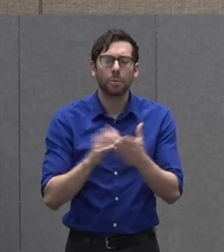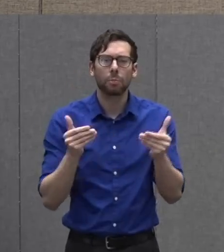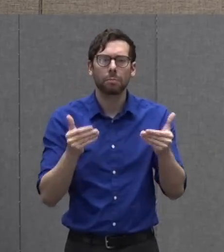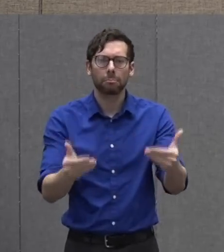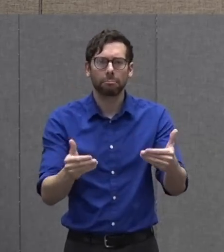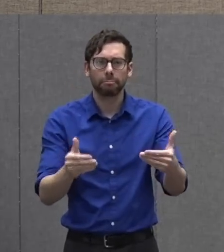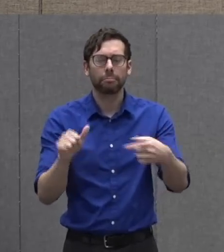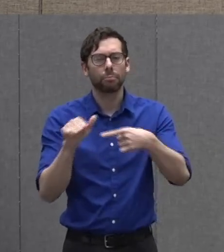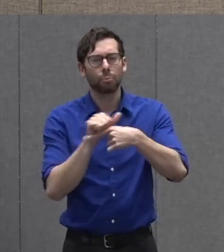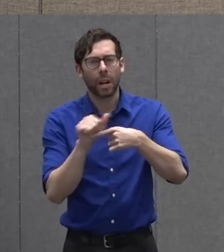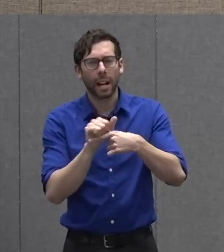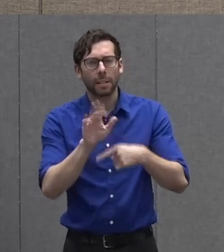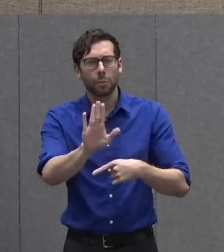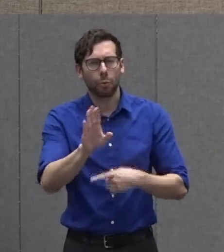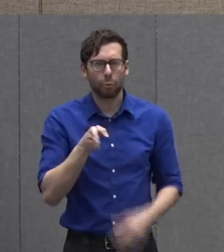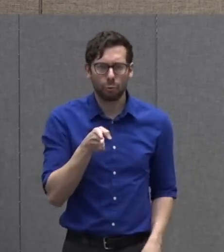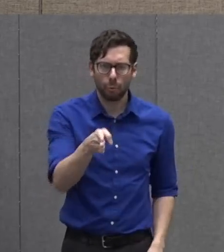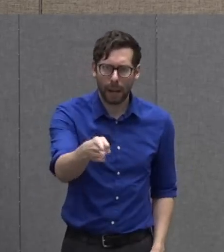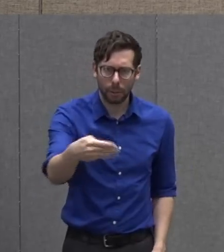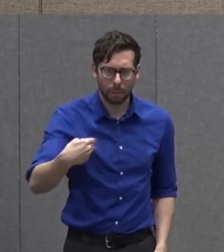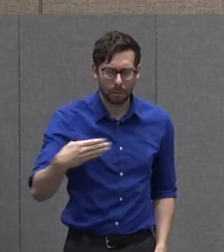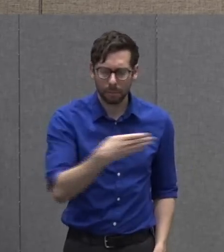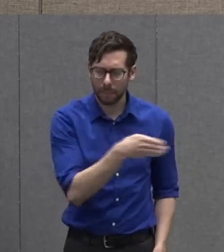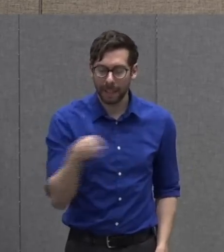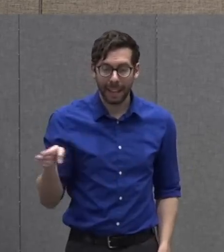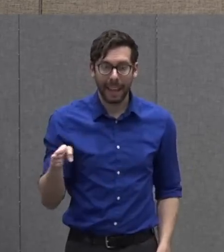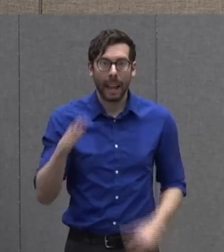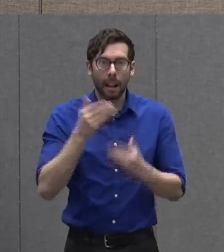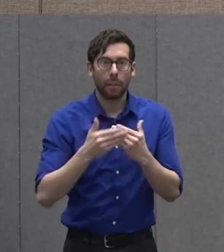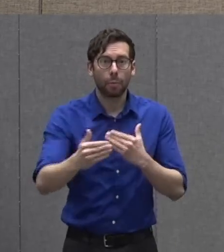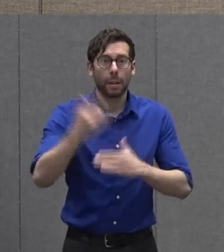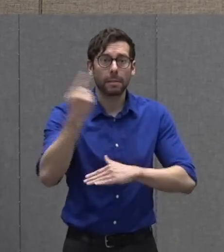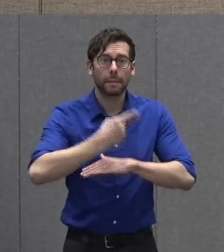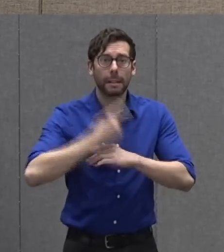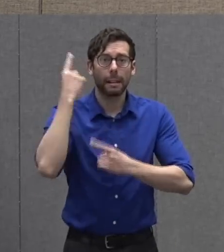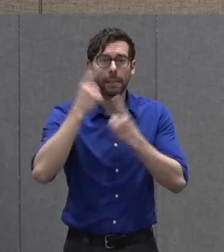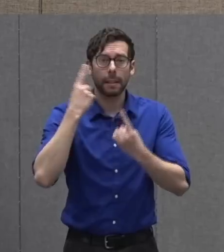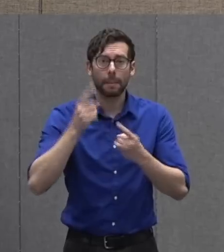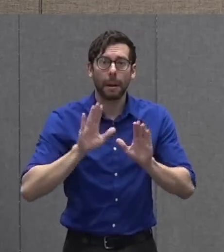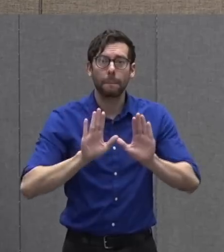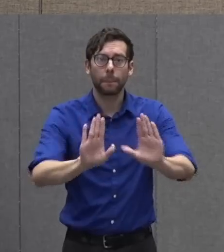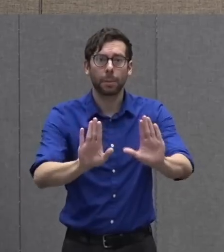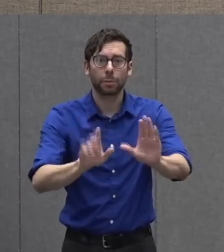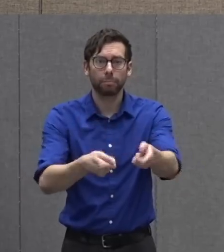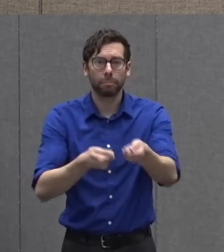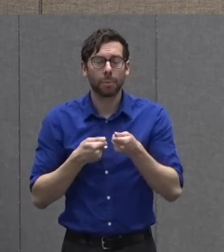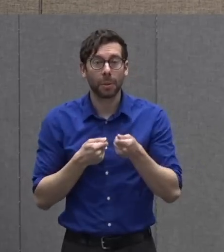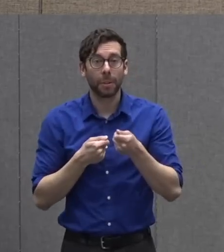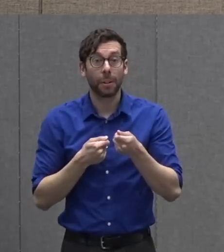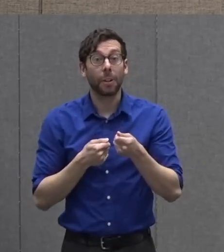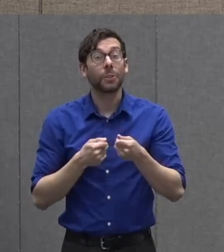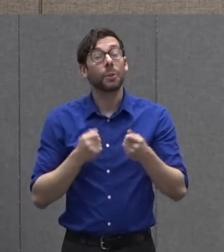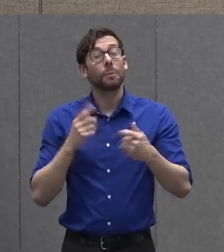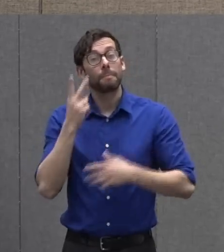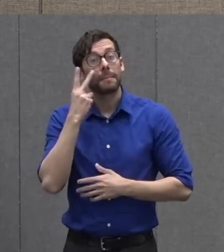think about pushes and pulls today throughout your day. So until next time, I hope you have a great day.